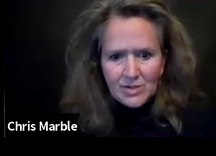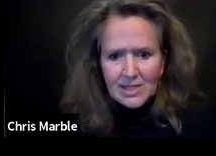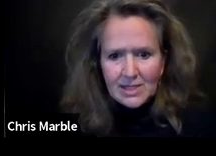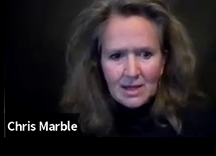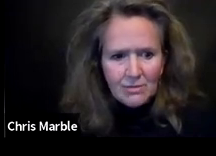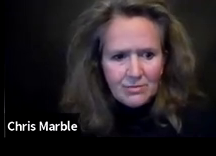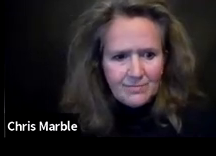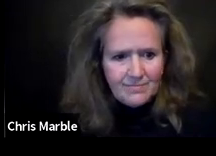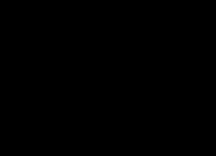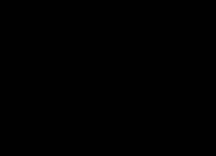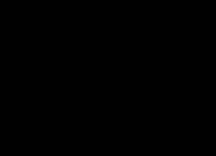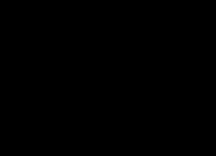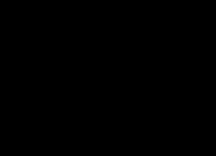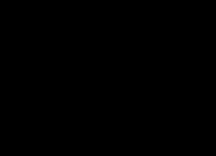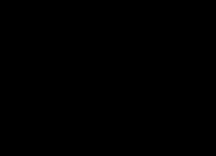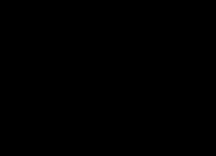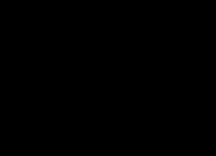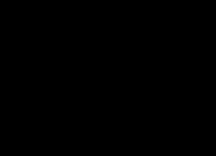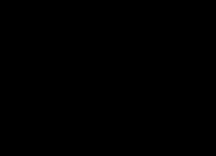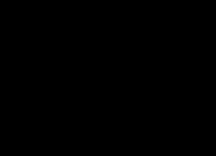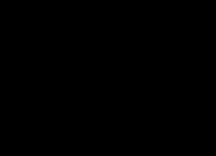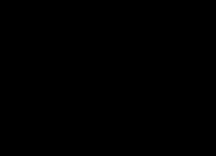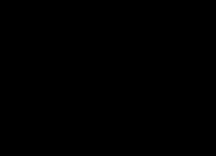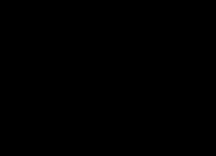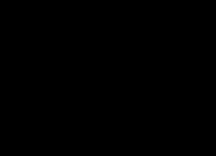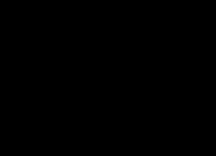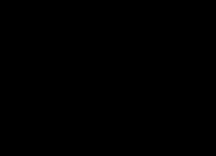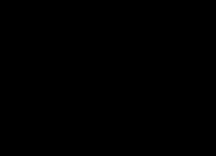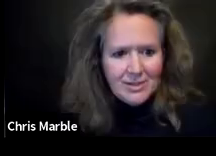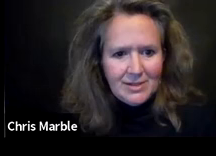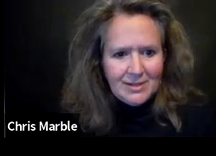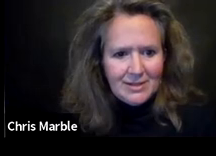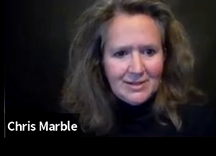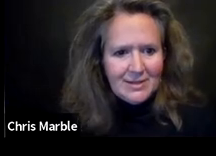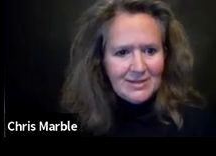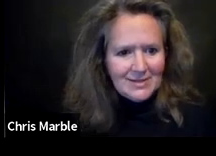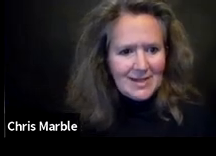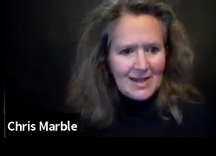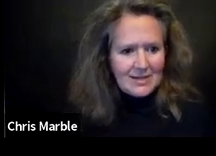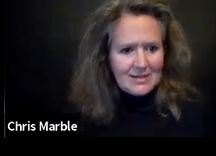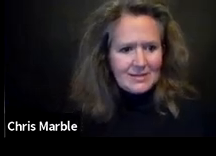Are you seeing it now? Yep. Okay, great. Thank you very much.